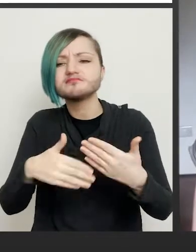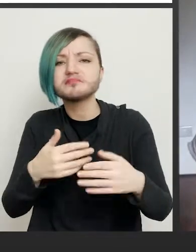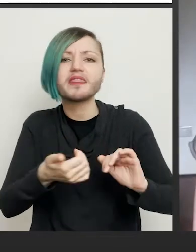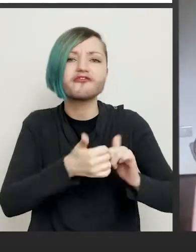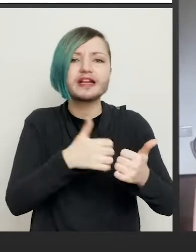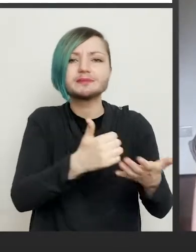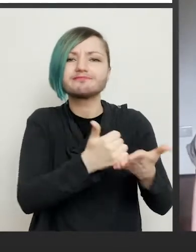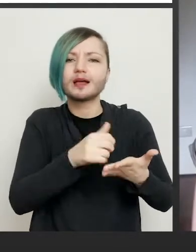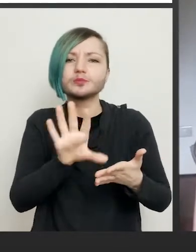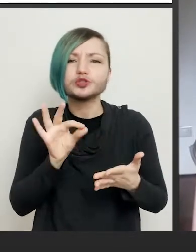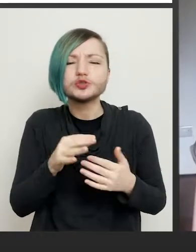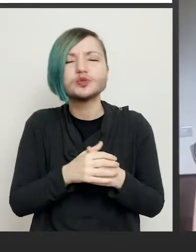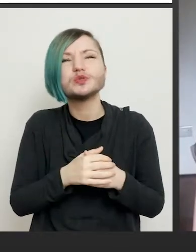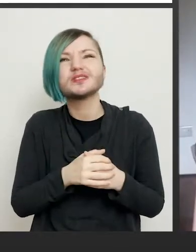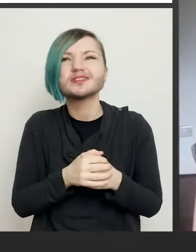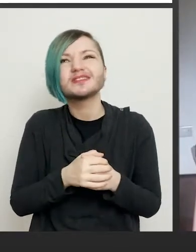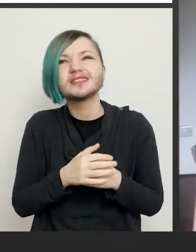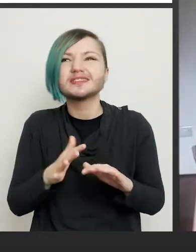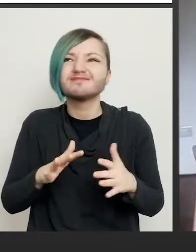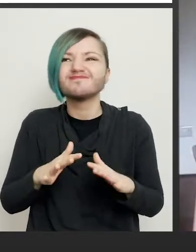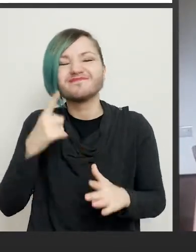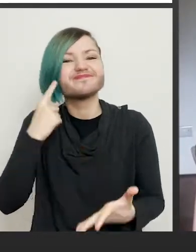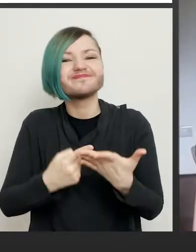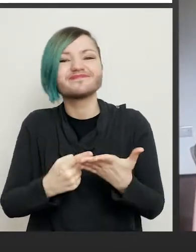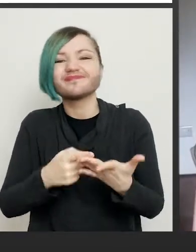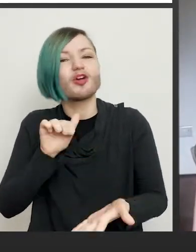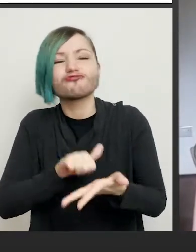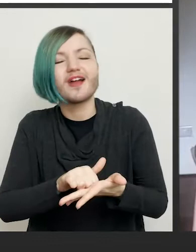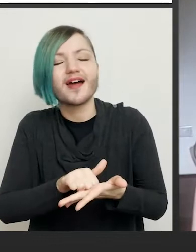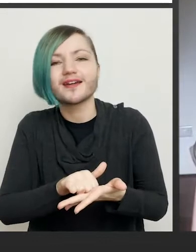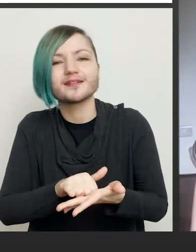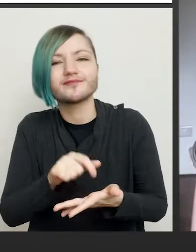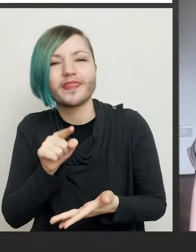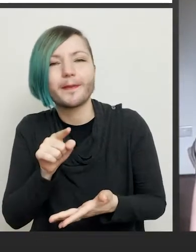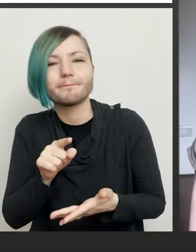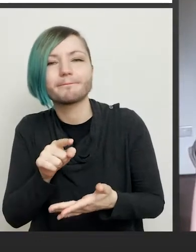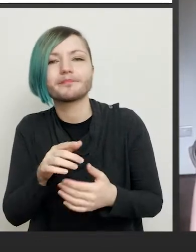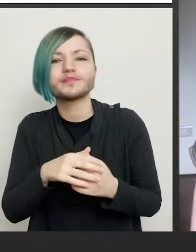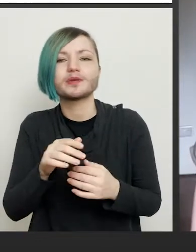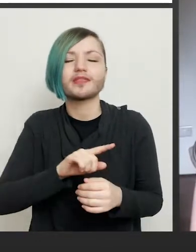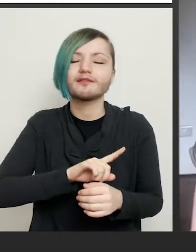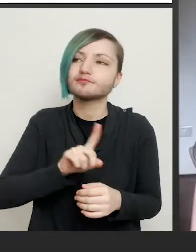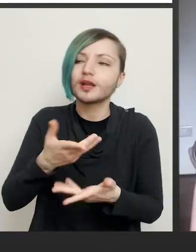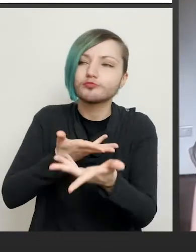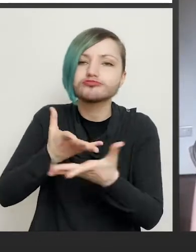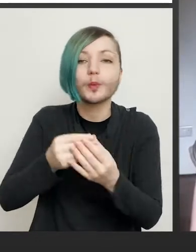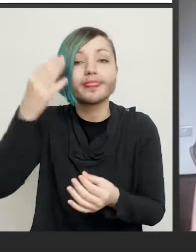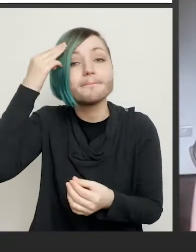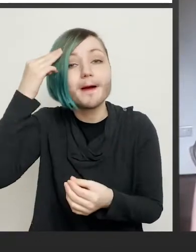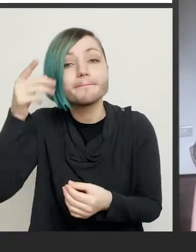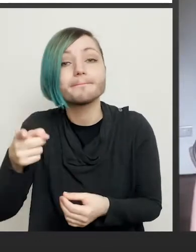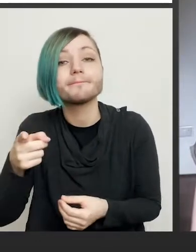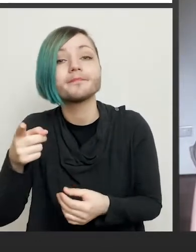pick one, and there was something that just wasn't quite right, didn't quite resonate with them, and they went back to their mom and they had a conversation and